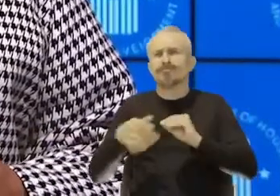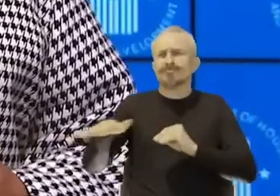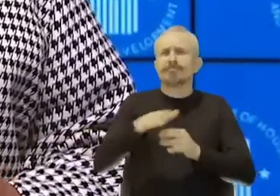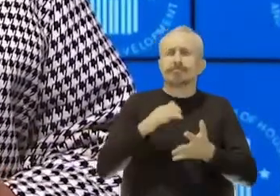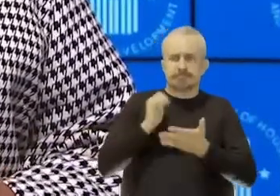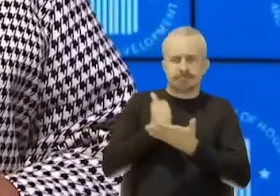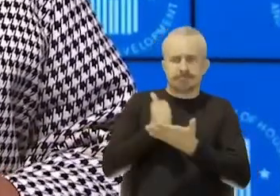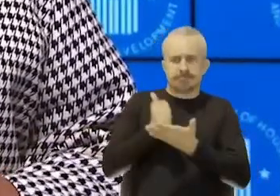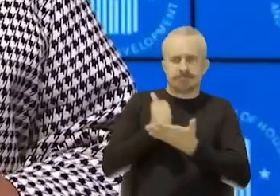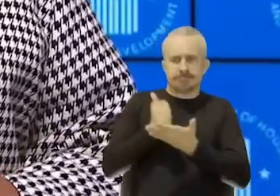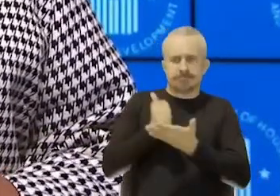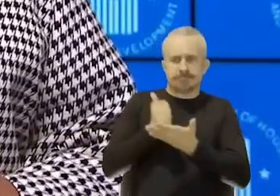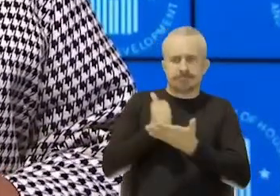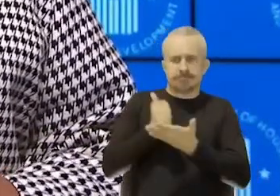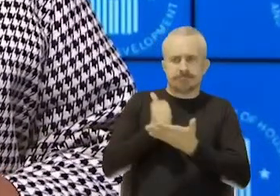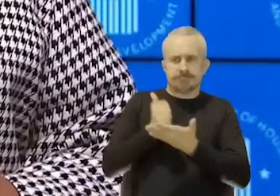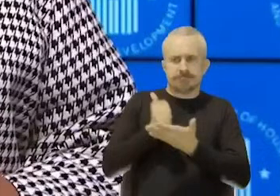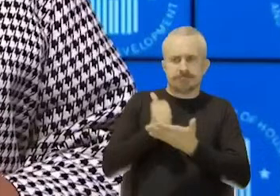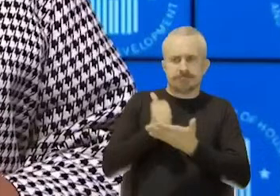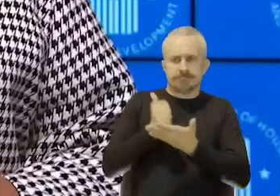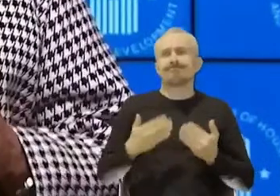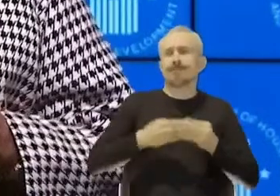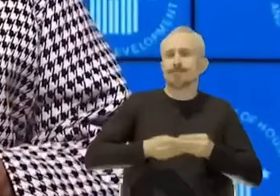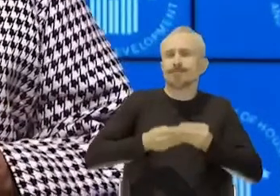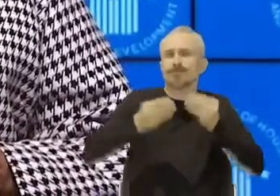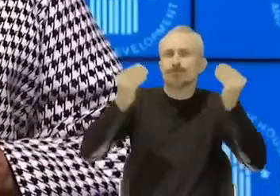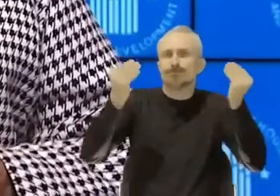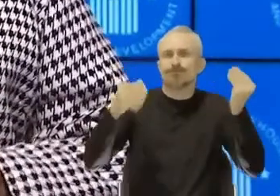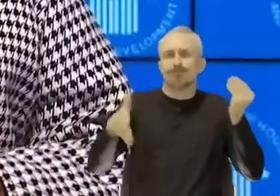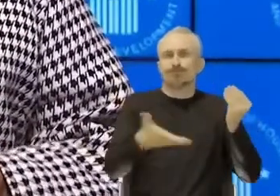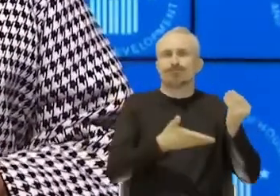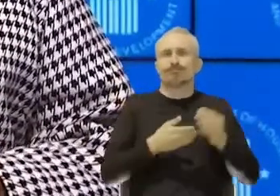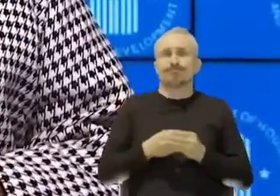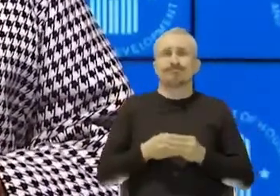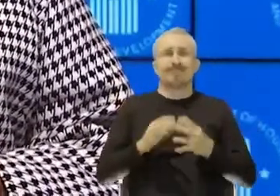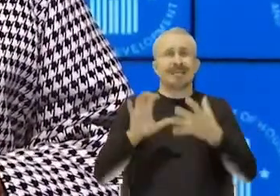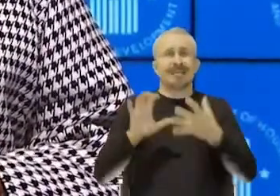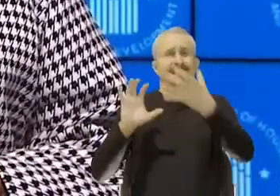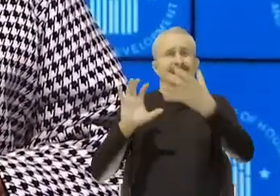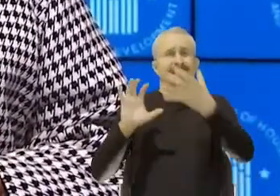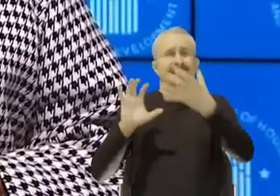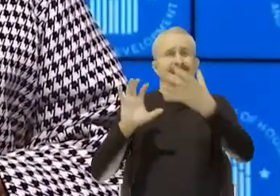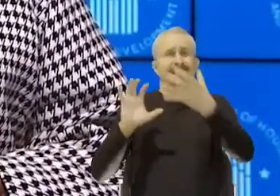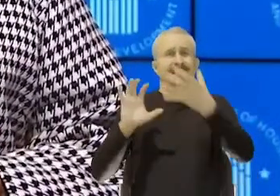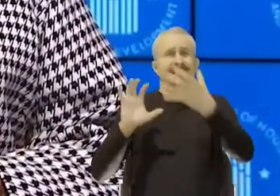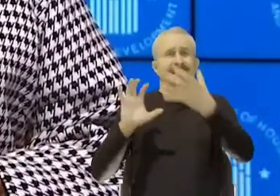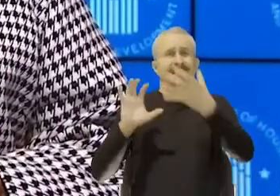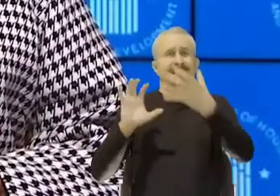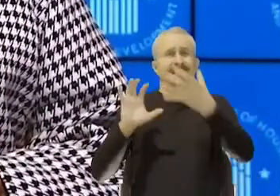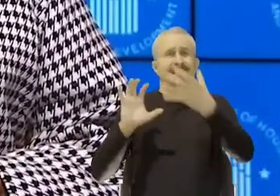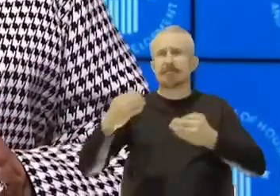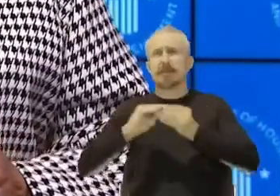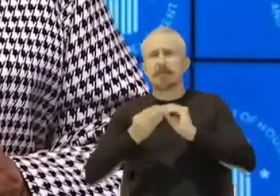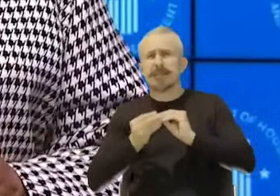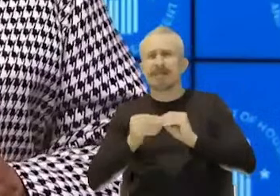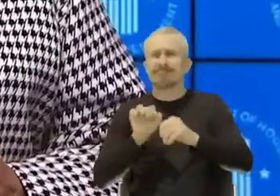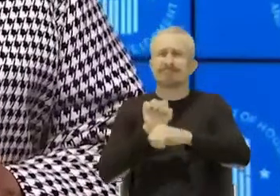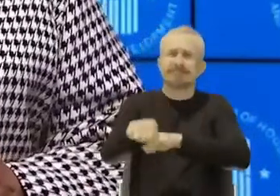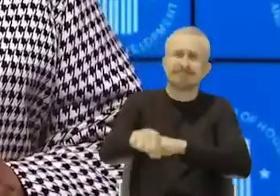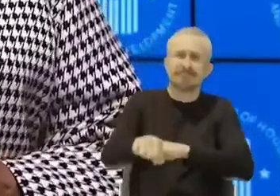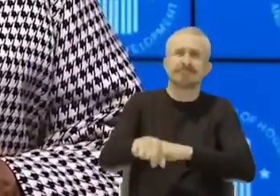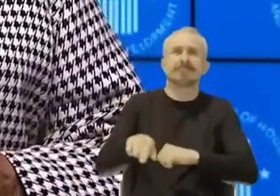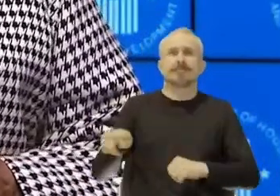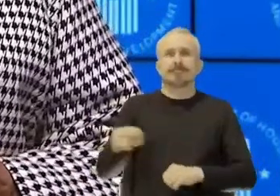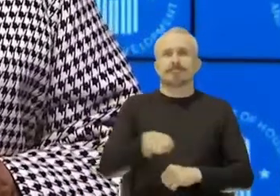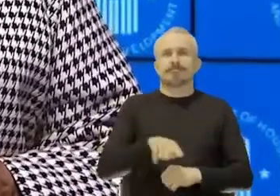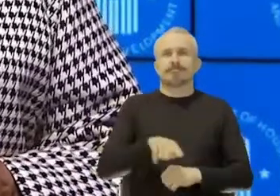successfully combating the climate crisis runs straight through our municipalities. City residents are particularly